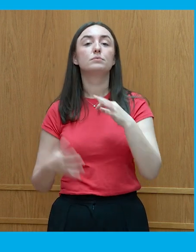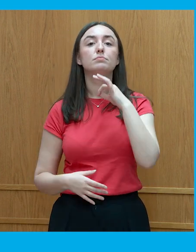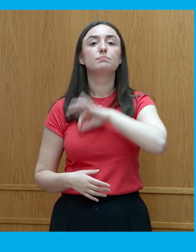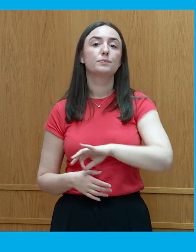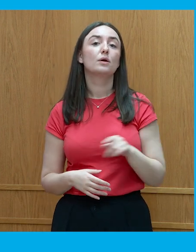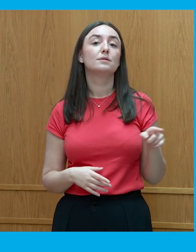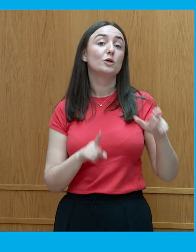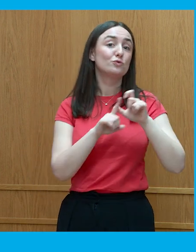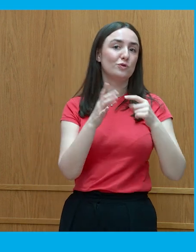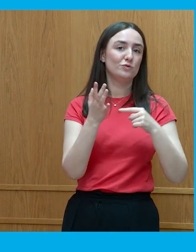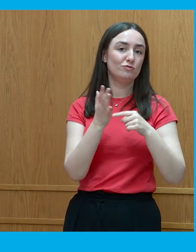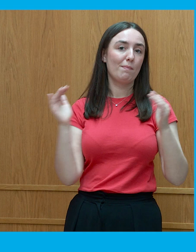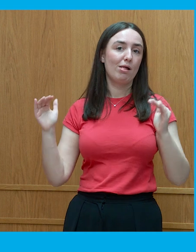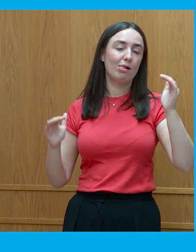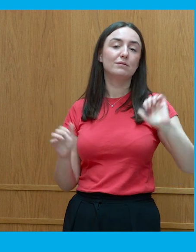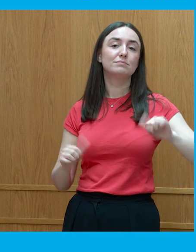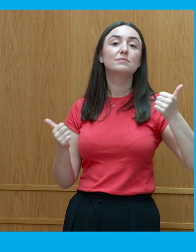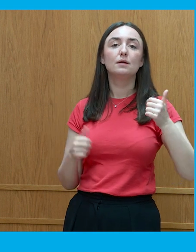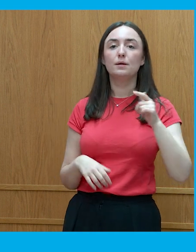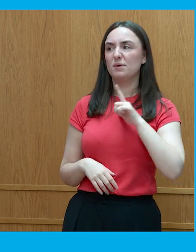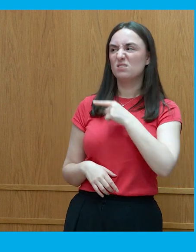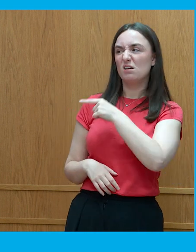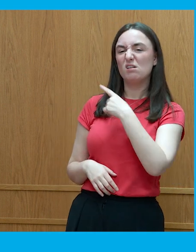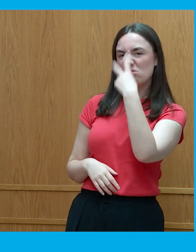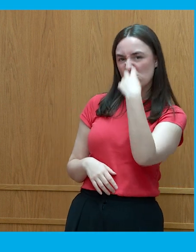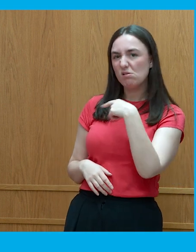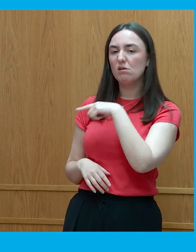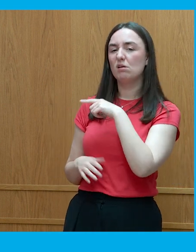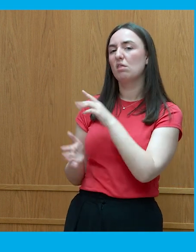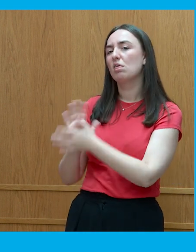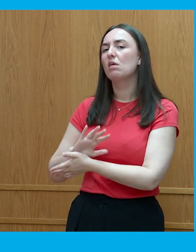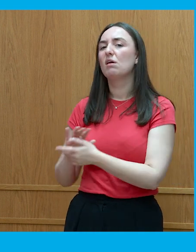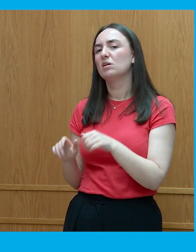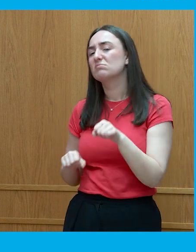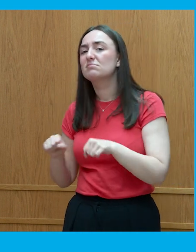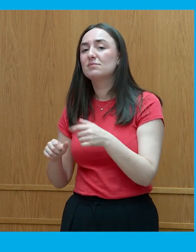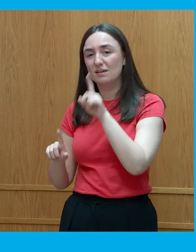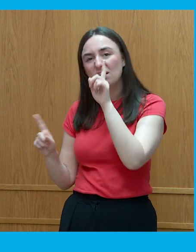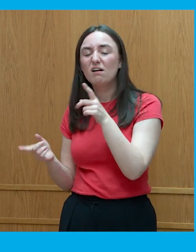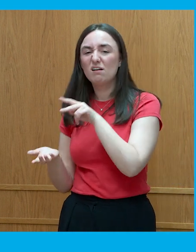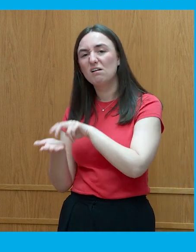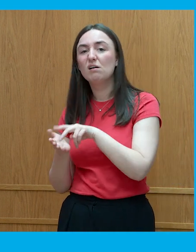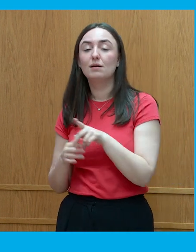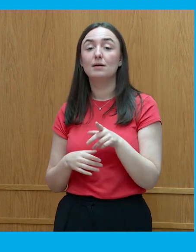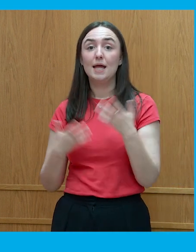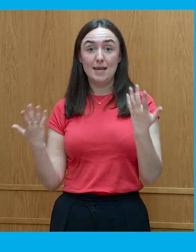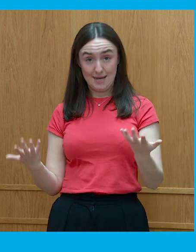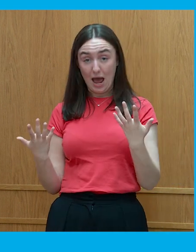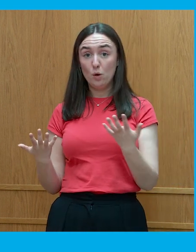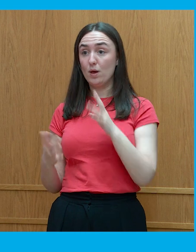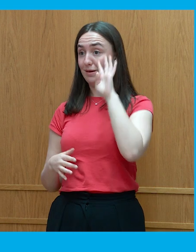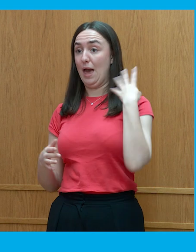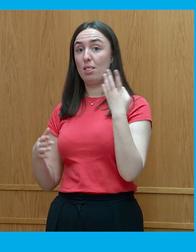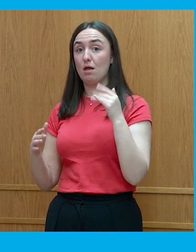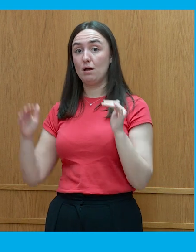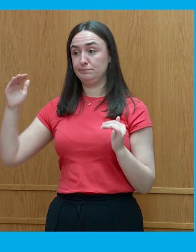over Biden, that he's old, he's mumbling, he's decrepit, and all that kind of thing. And now he looks very old